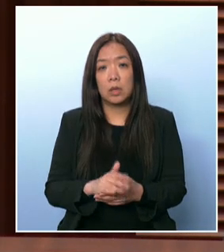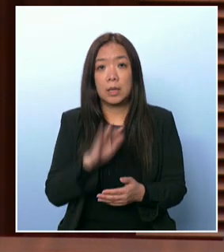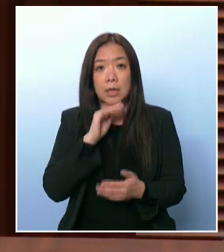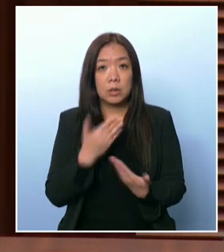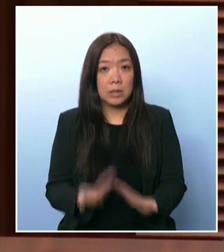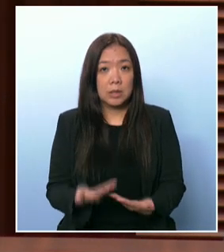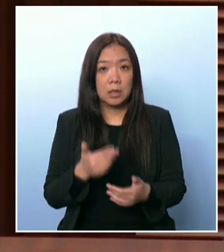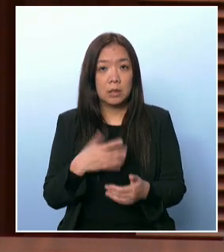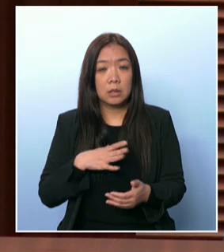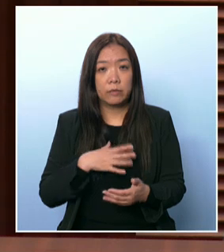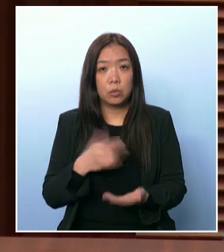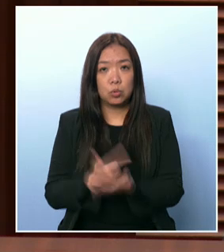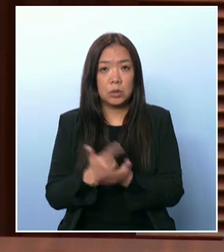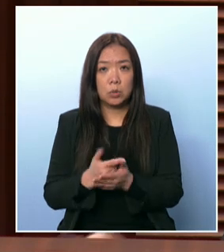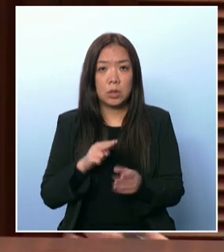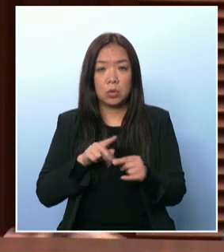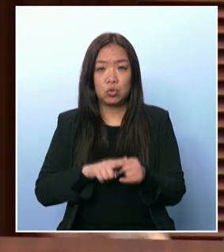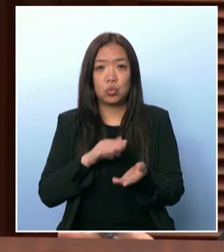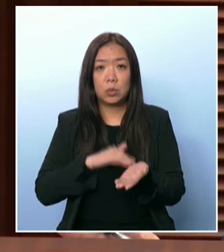But we anticipate